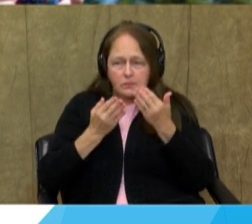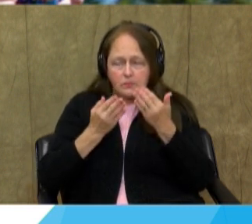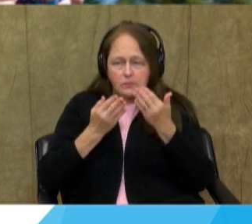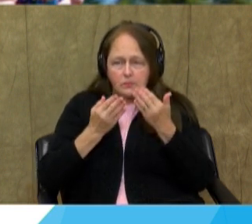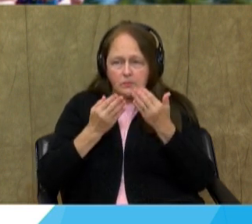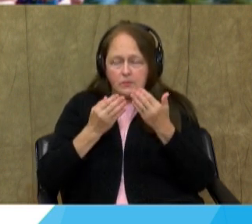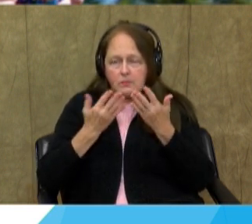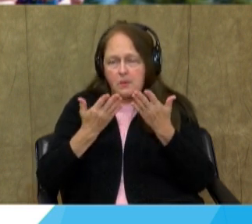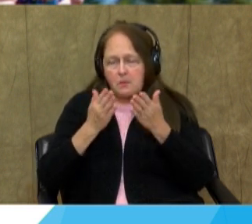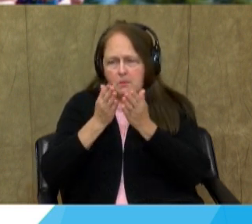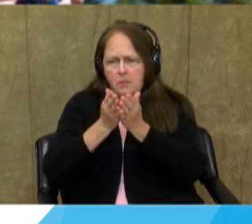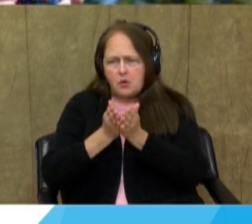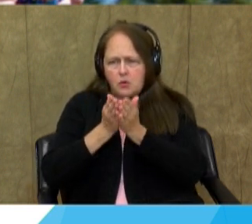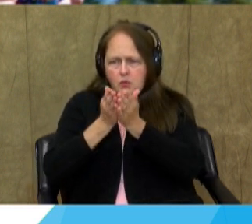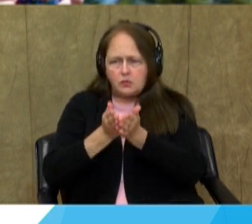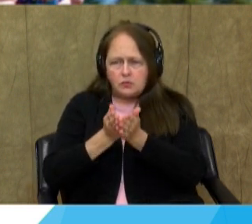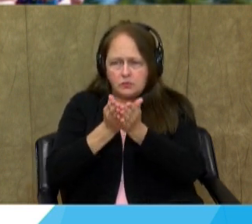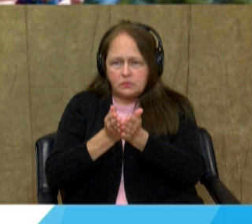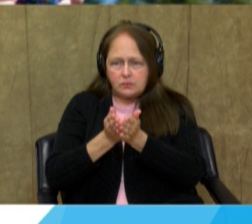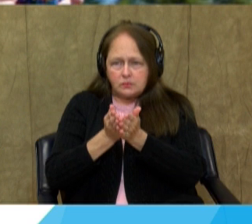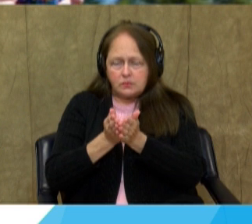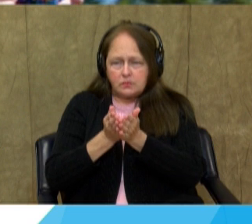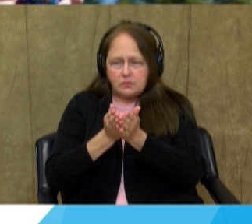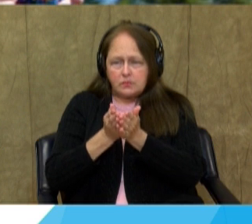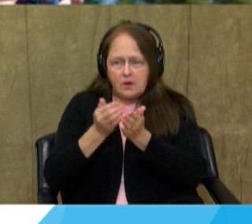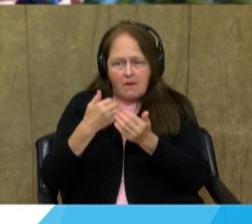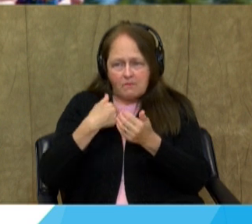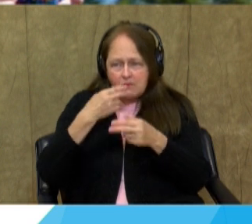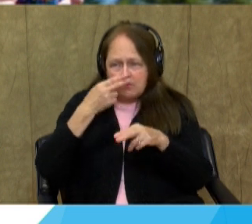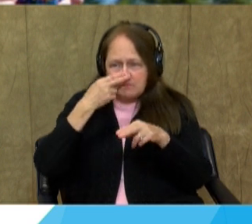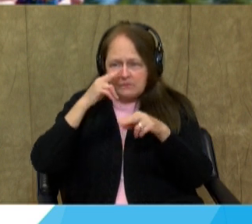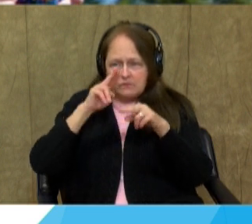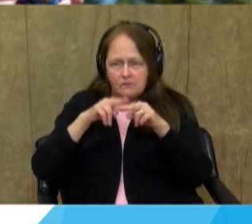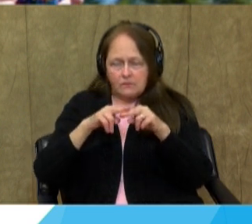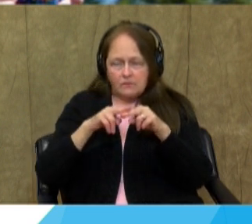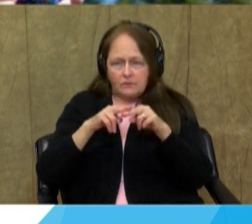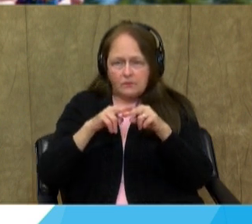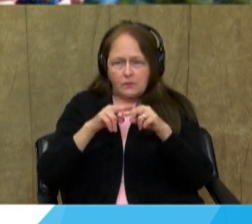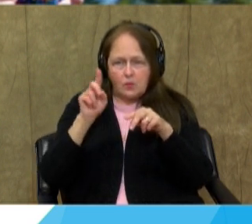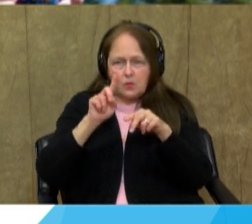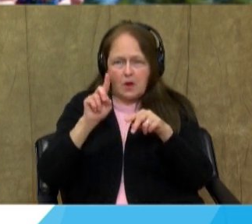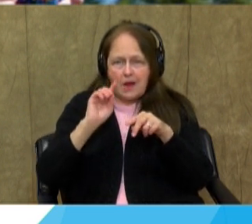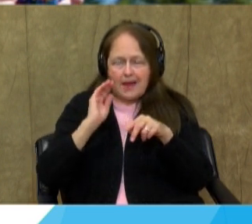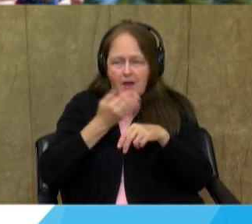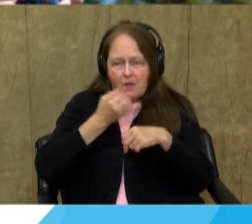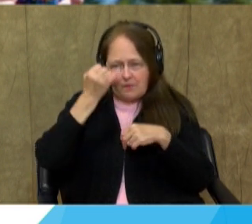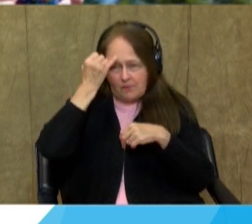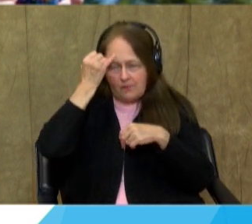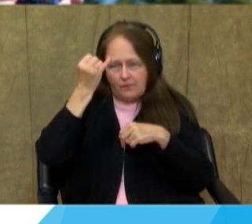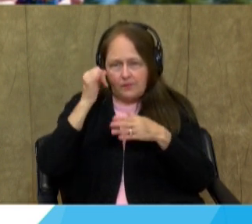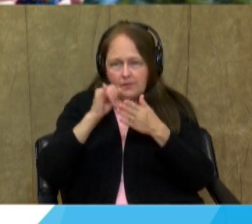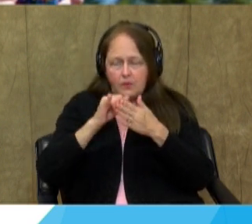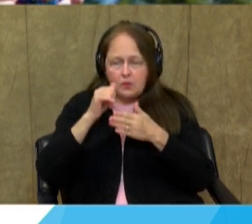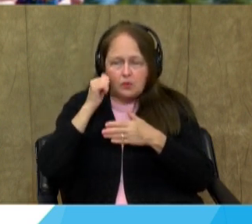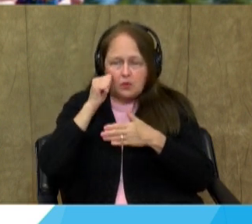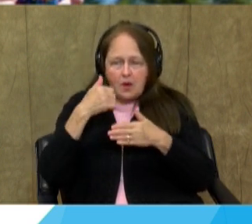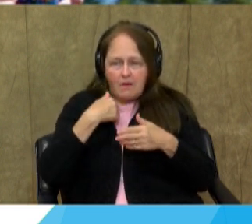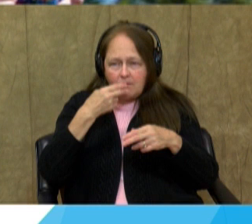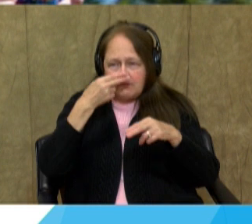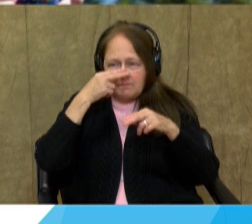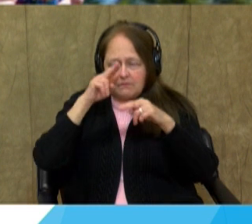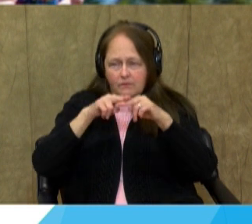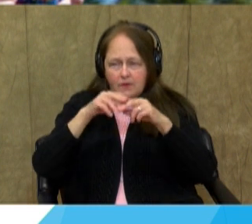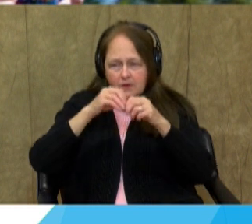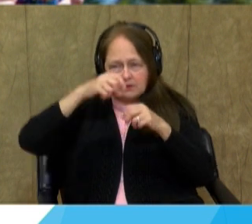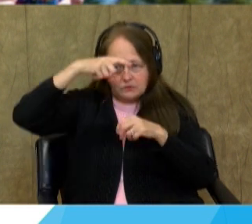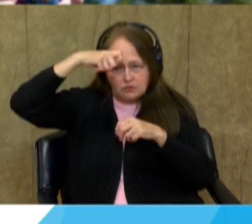paddle boat back here in the background. They're having fun. What is our main idea? These girls are having fun